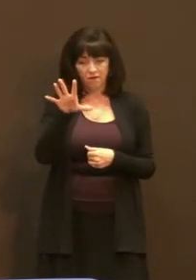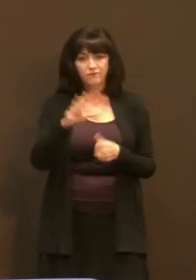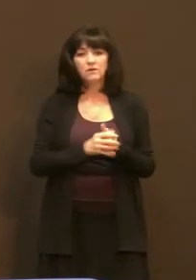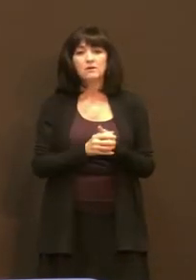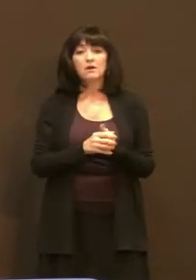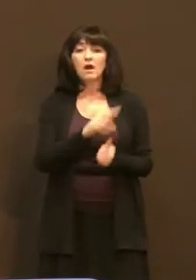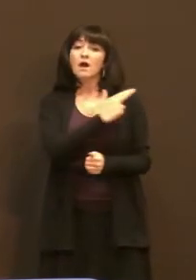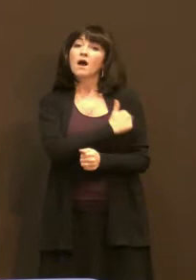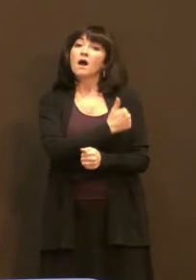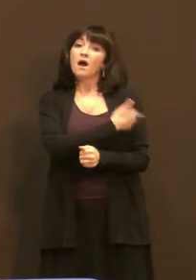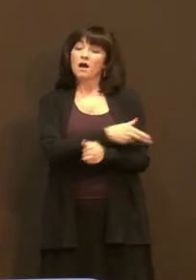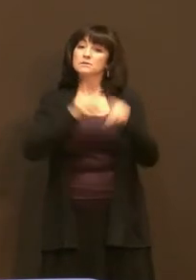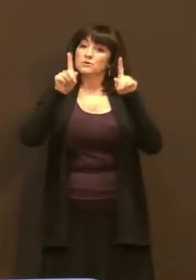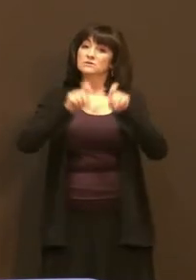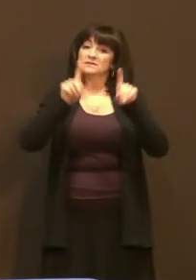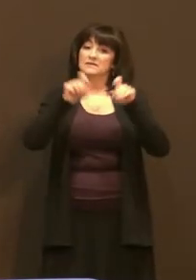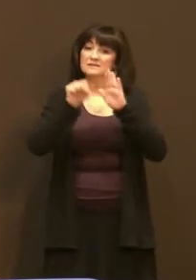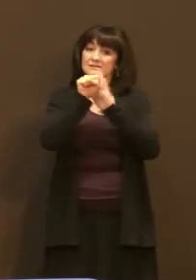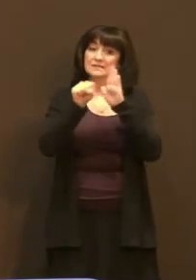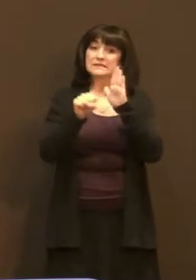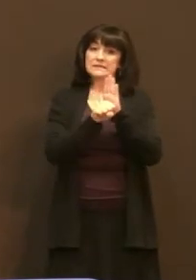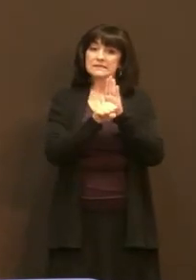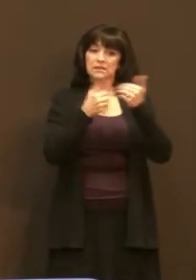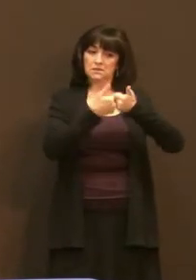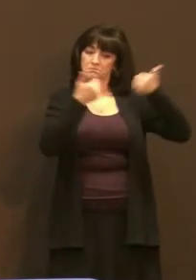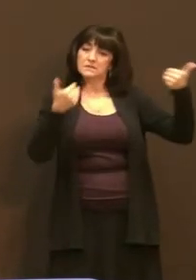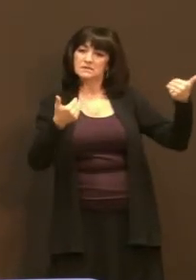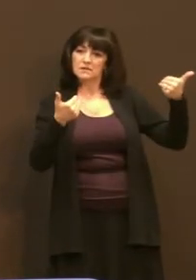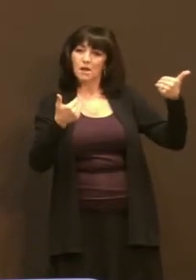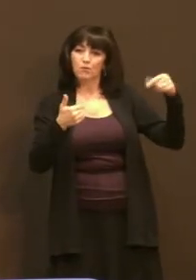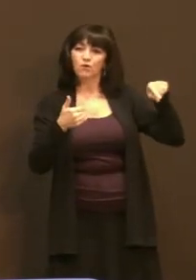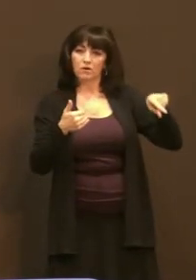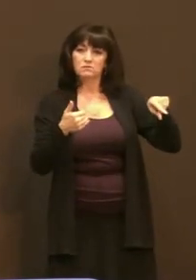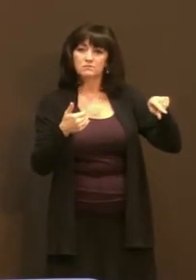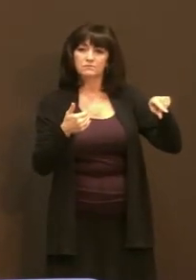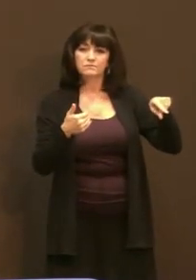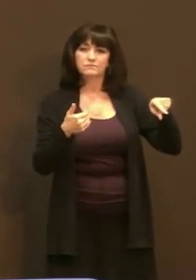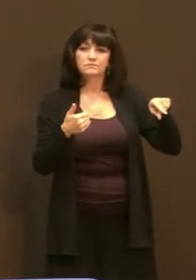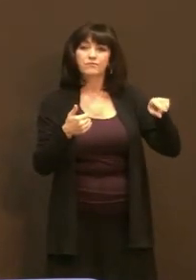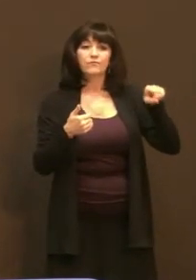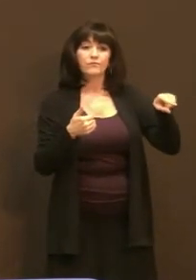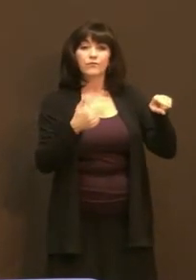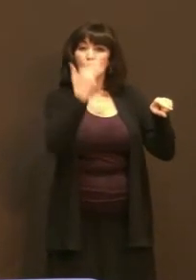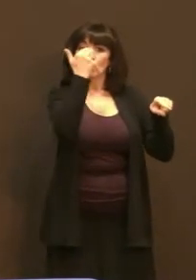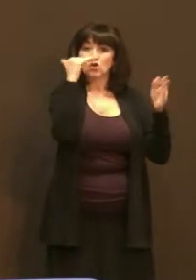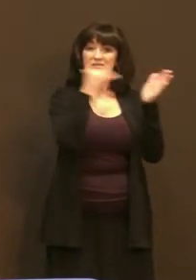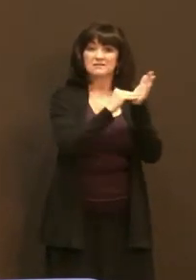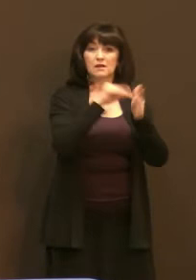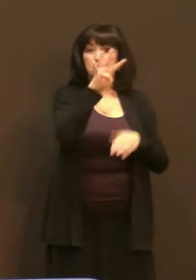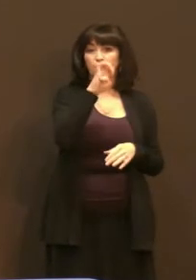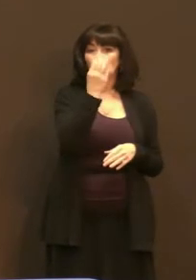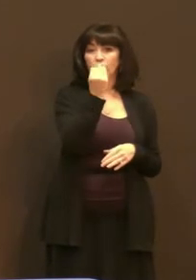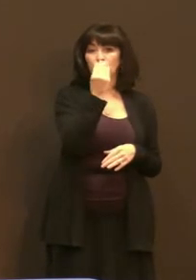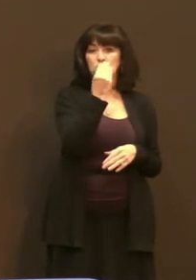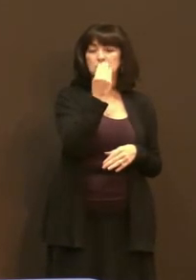testing system throughout the state, and as of yesterday,